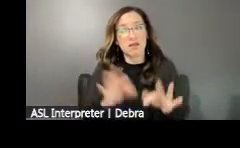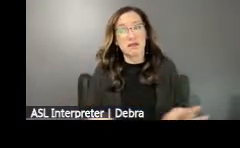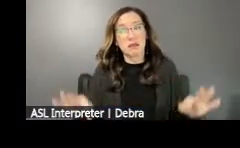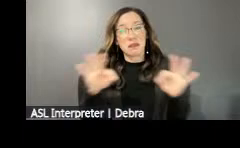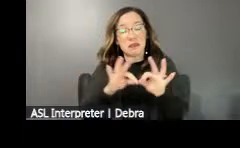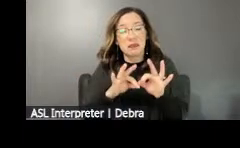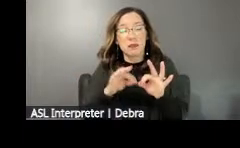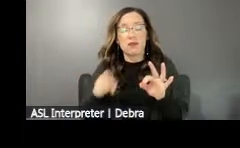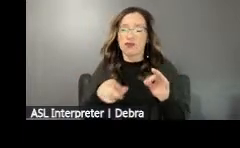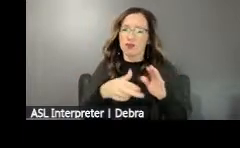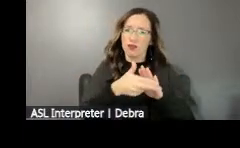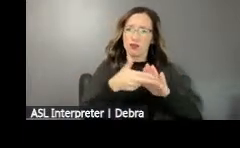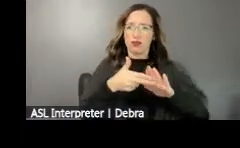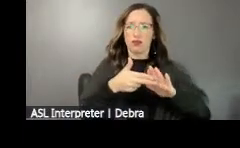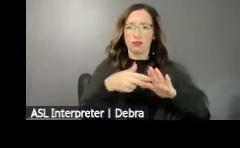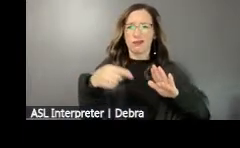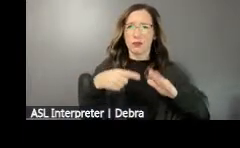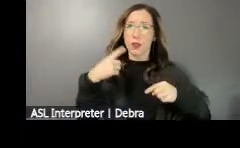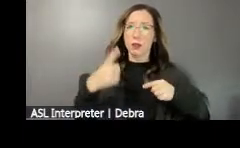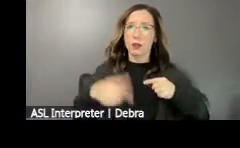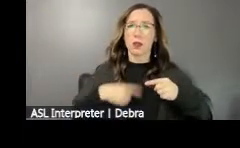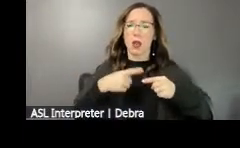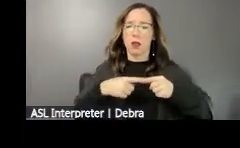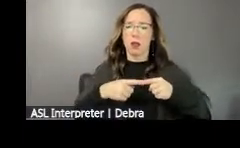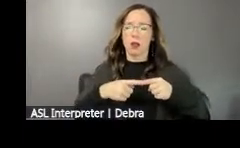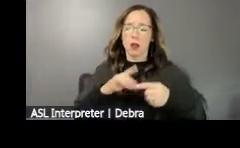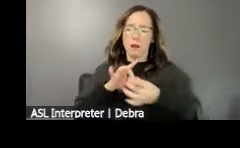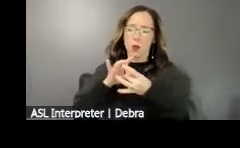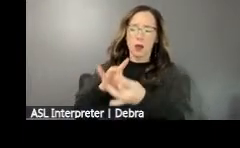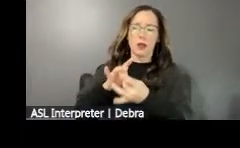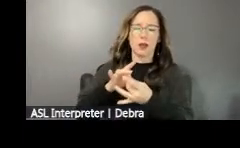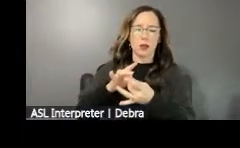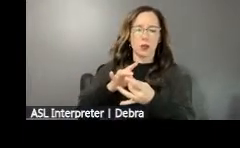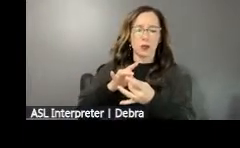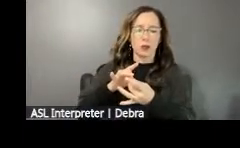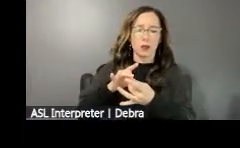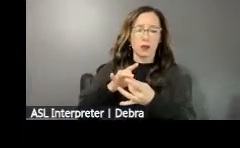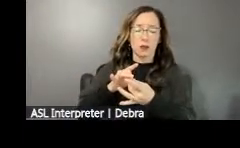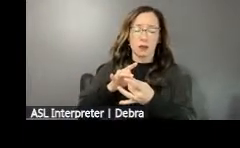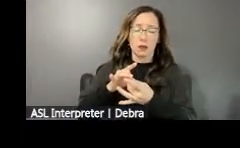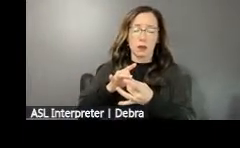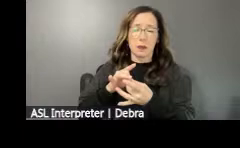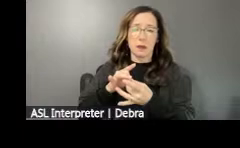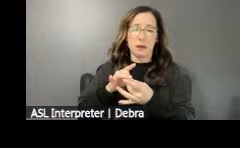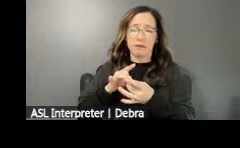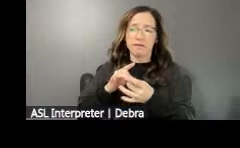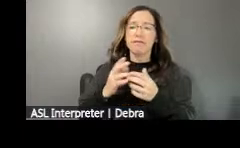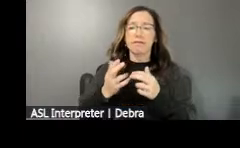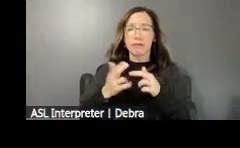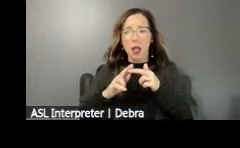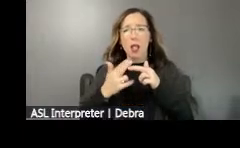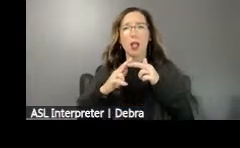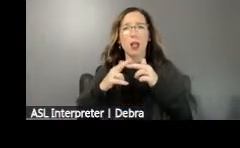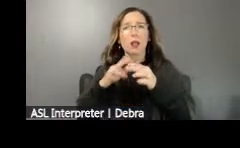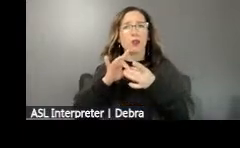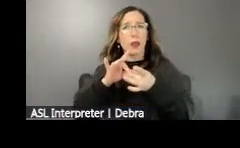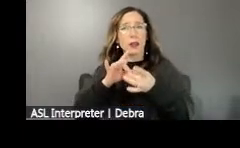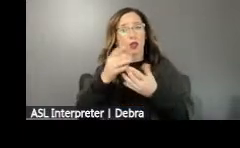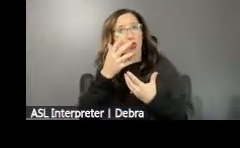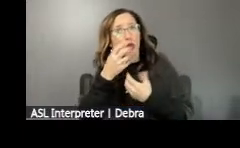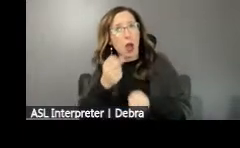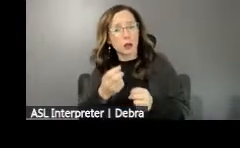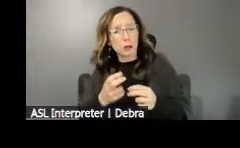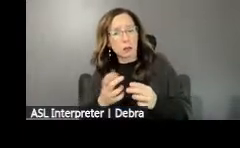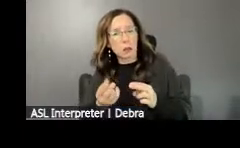she highlights that this is a cycle of a relationship of relationship building and trust building.